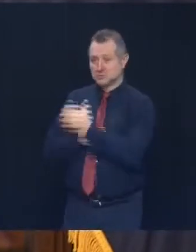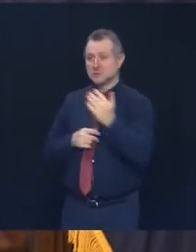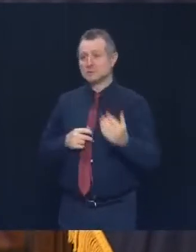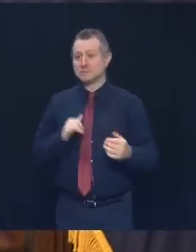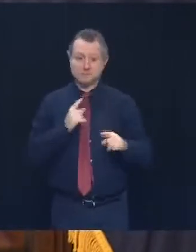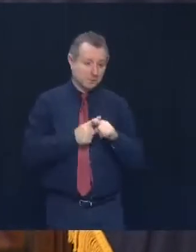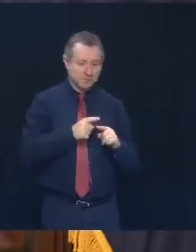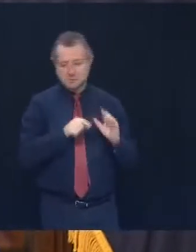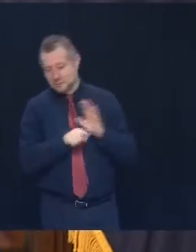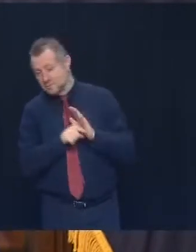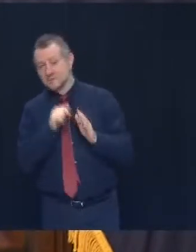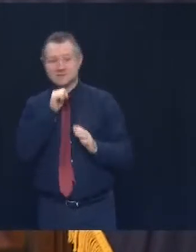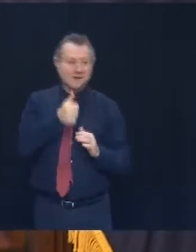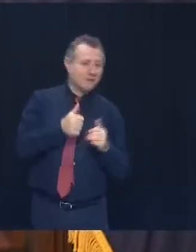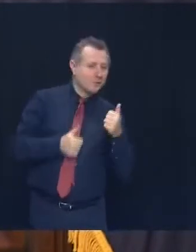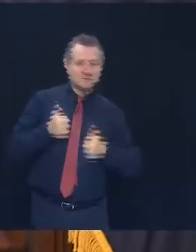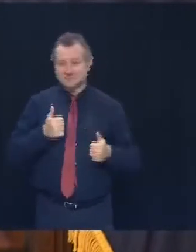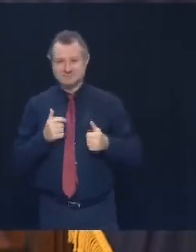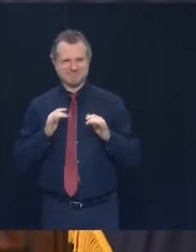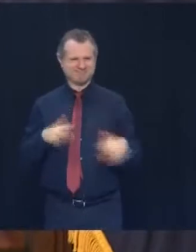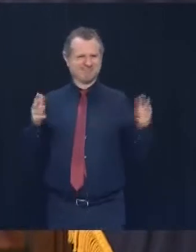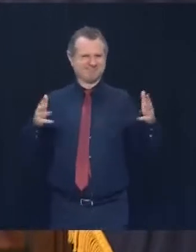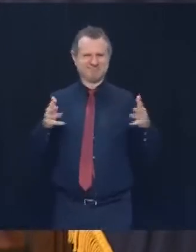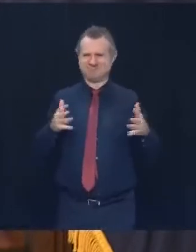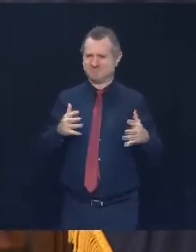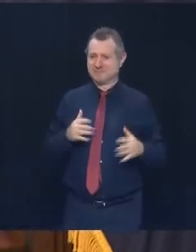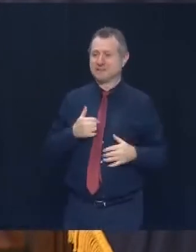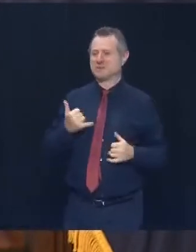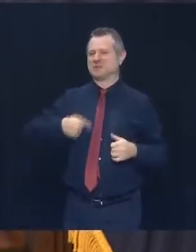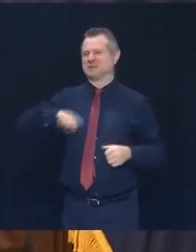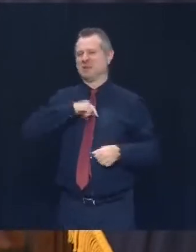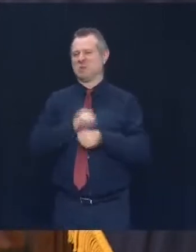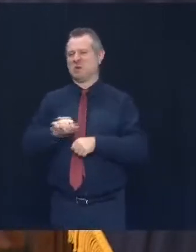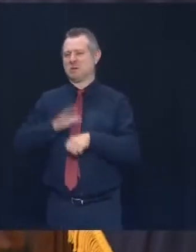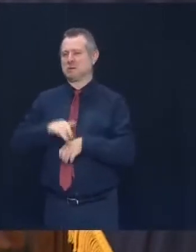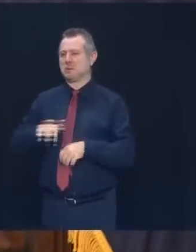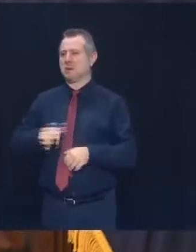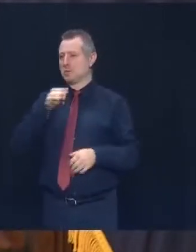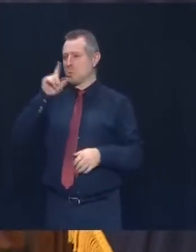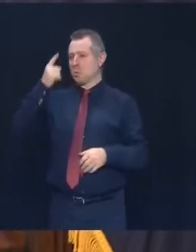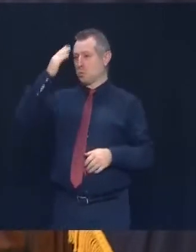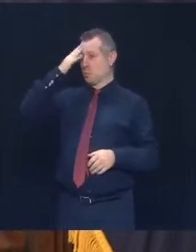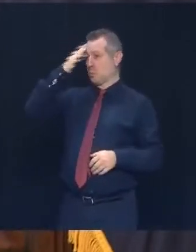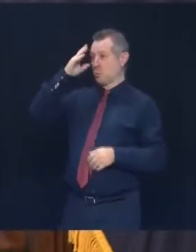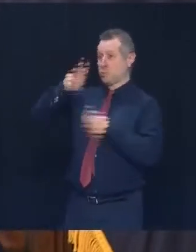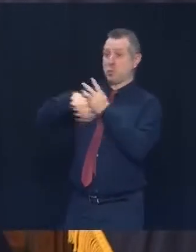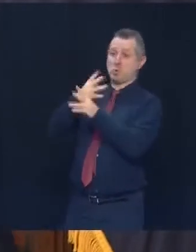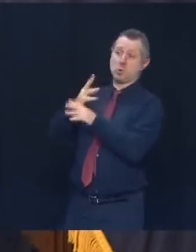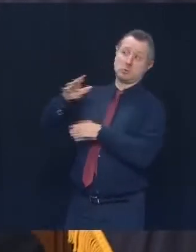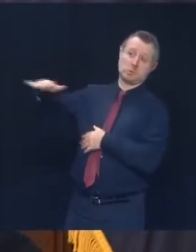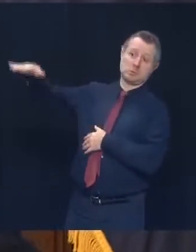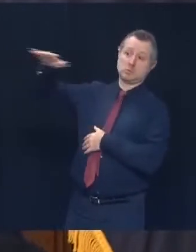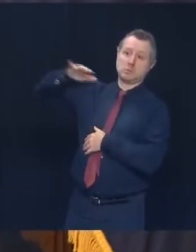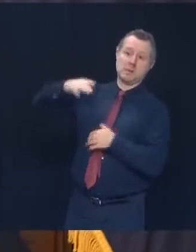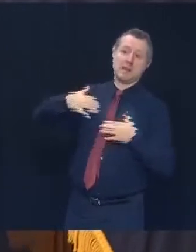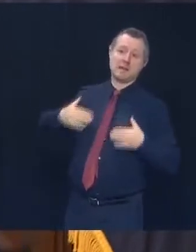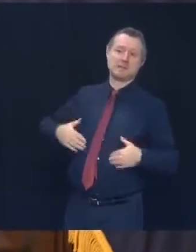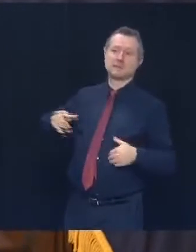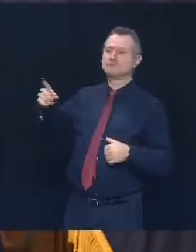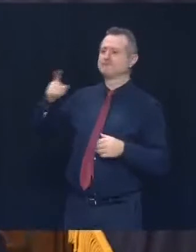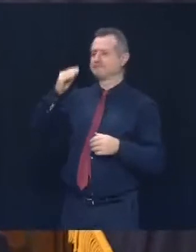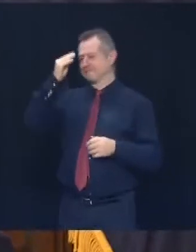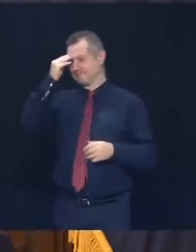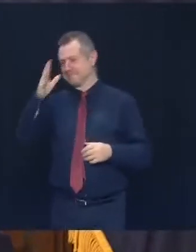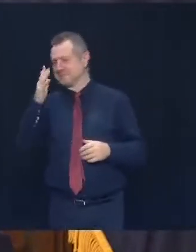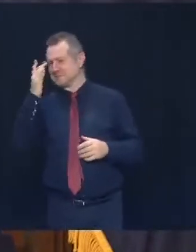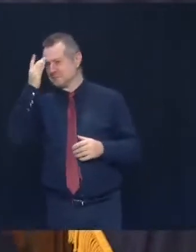not. And we have to work on that. That's all I know. They said it's smarter to use testing than